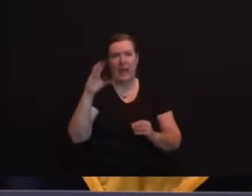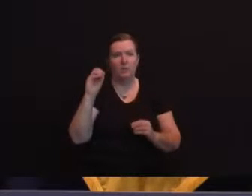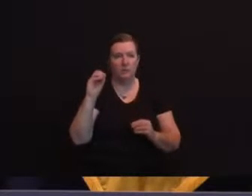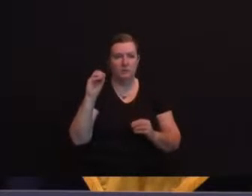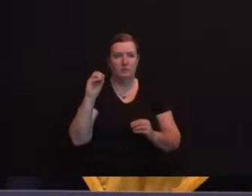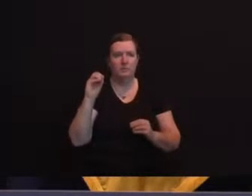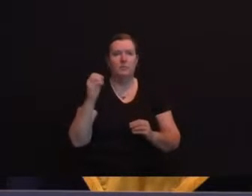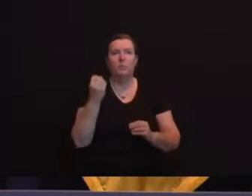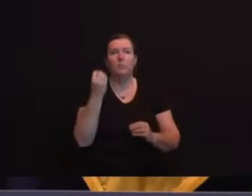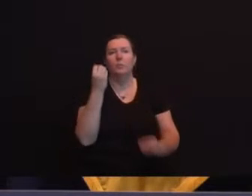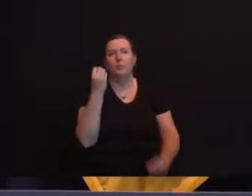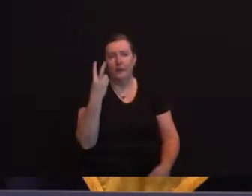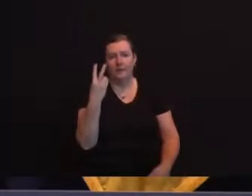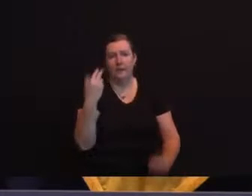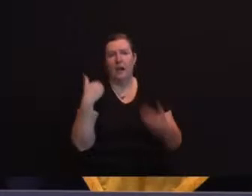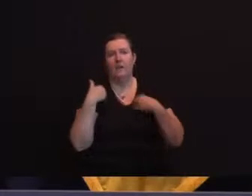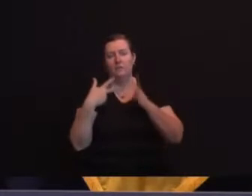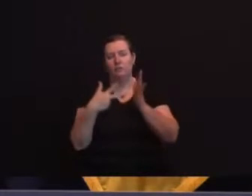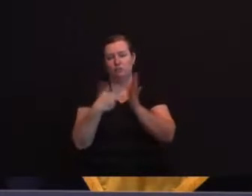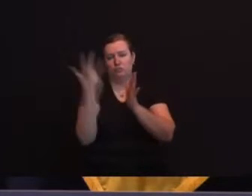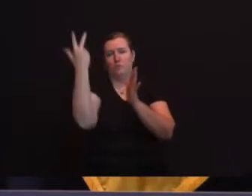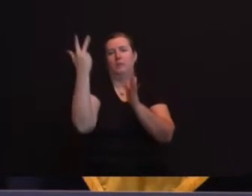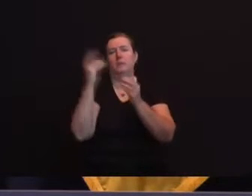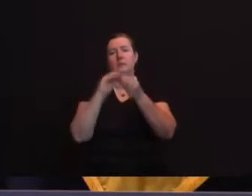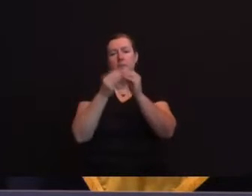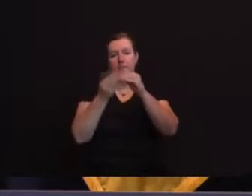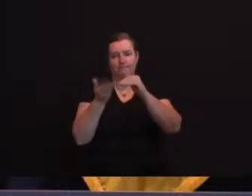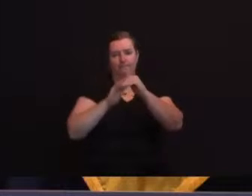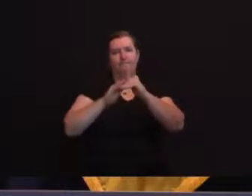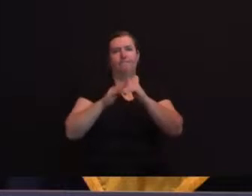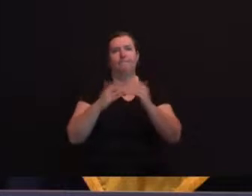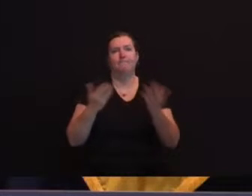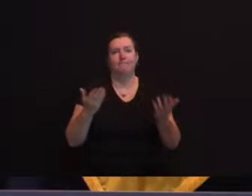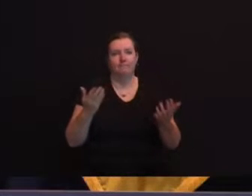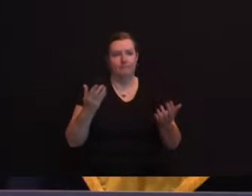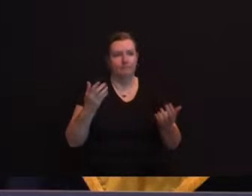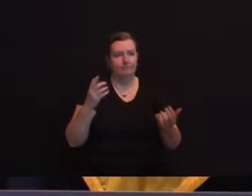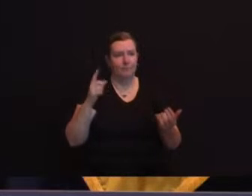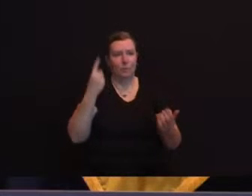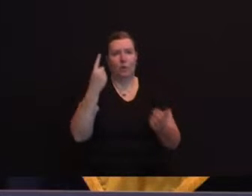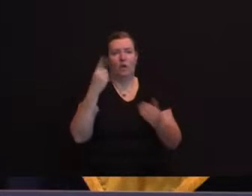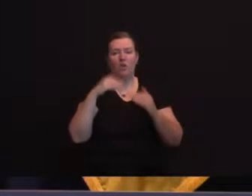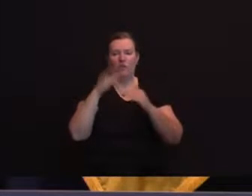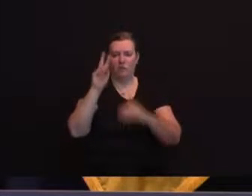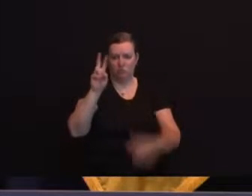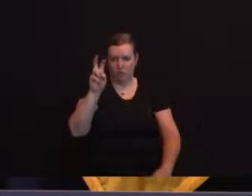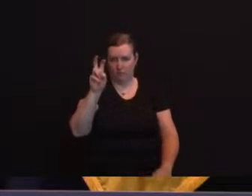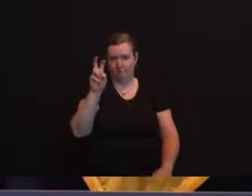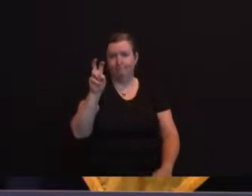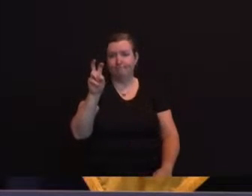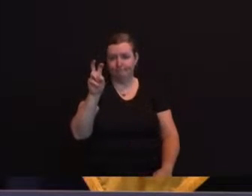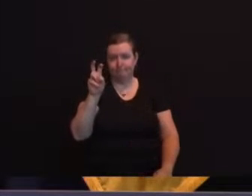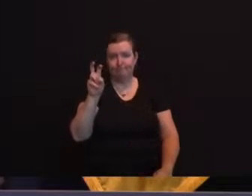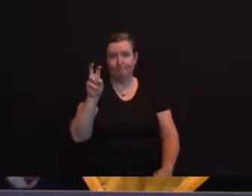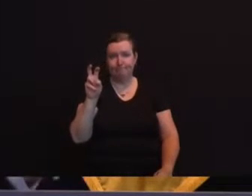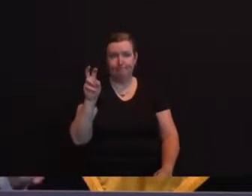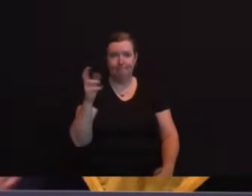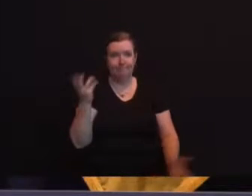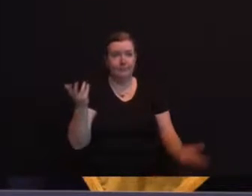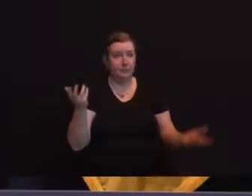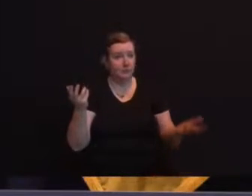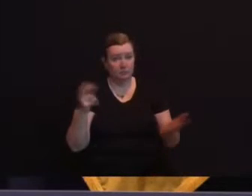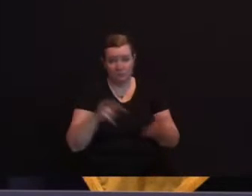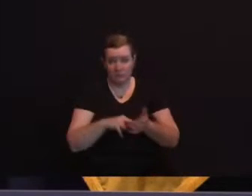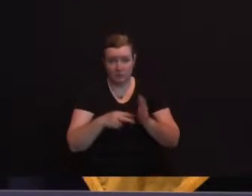in the reports today. And only one of them is over 200, which gives you a sense of the